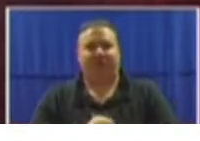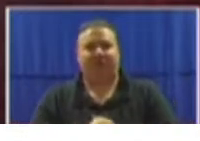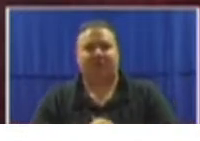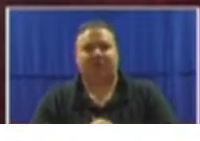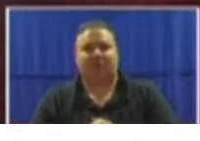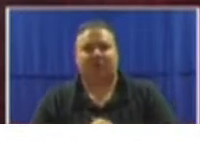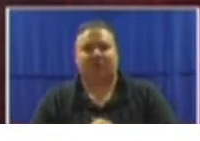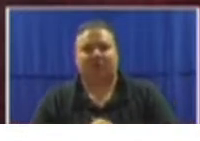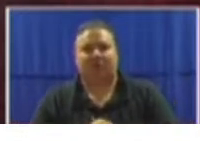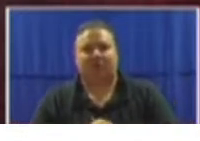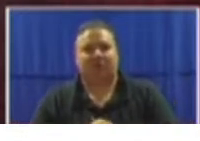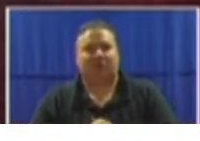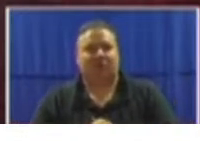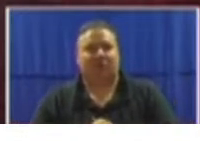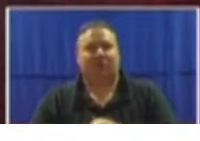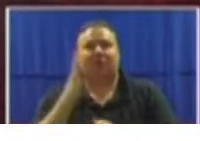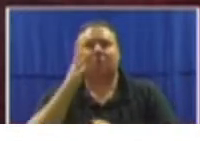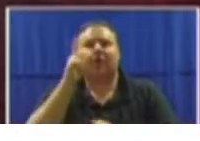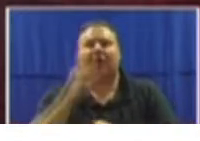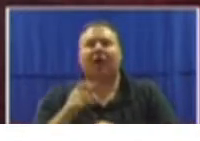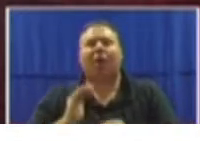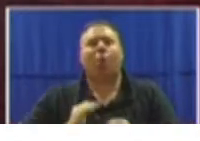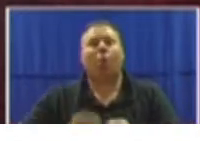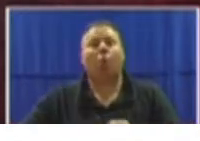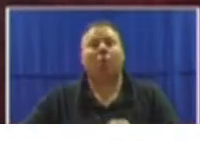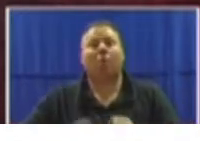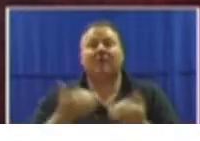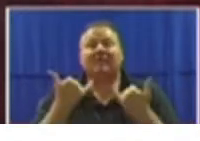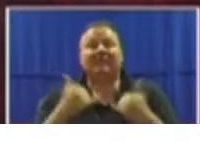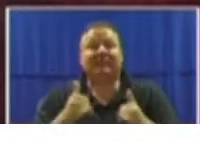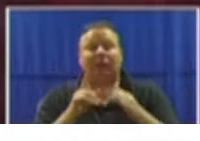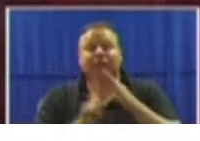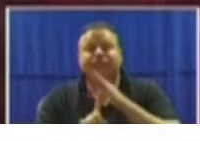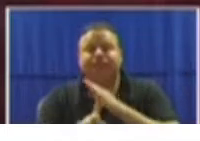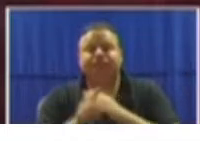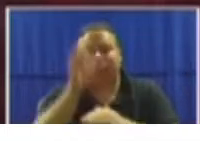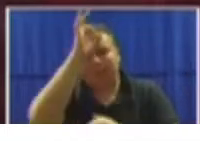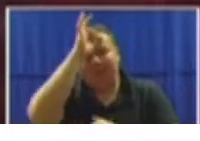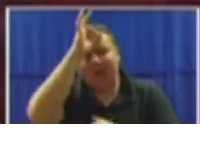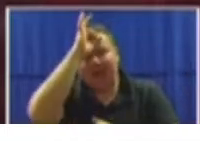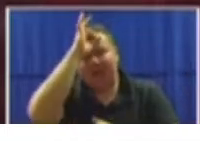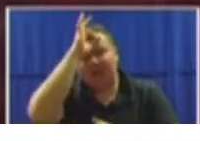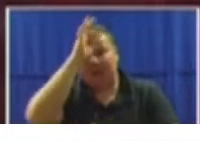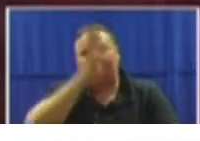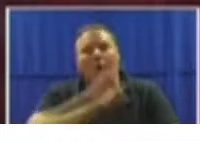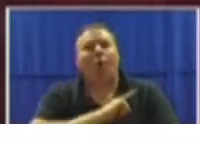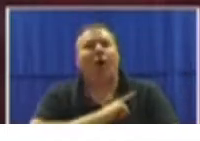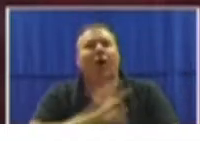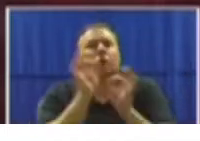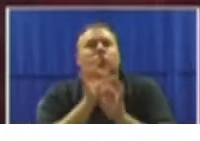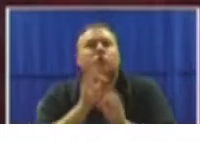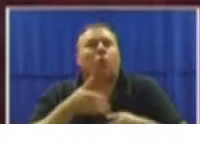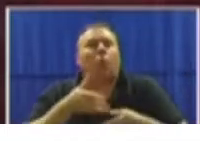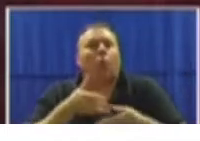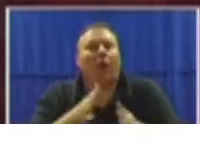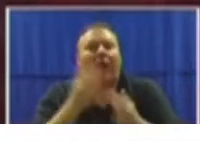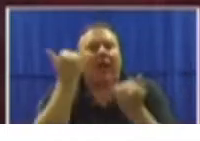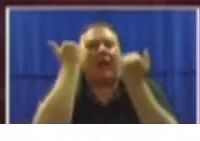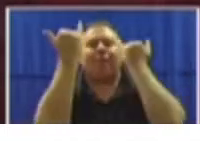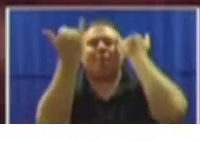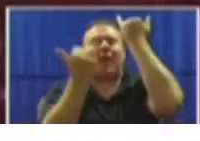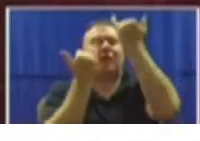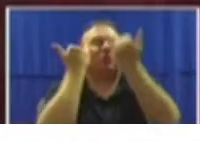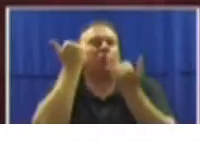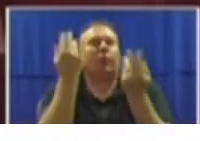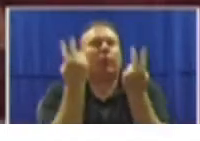Speaker, women still go to the police because there's no innovation, there is no